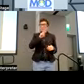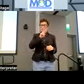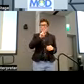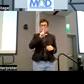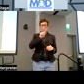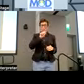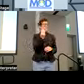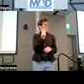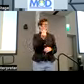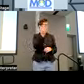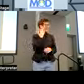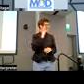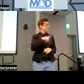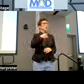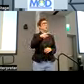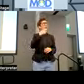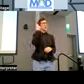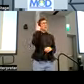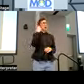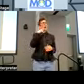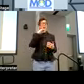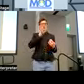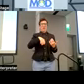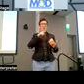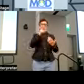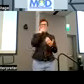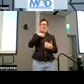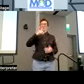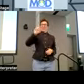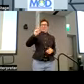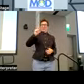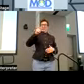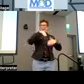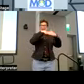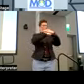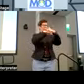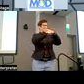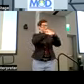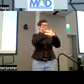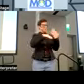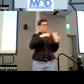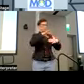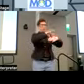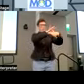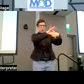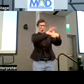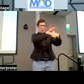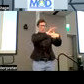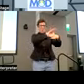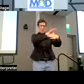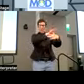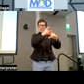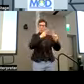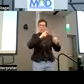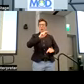understanding that people with disabilities need access to the content on iTunes